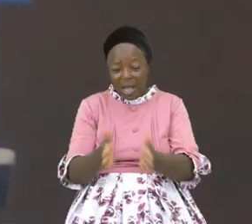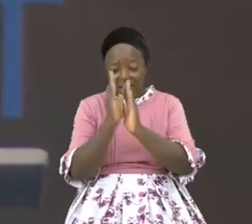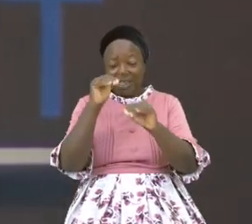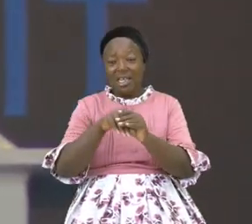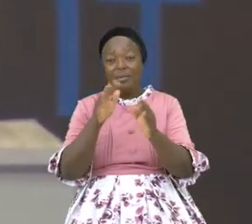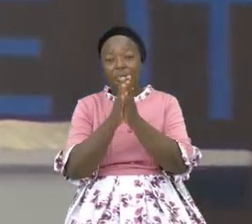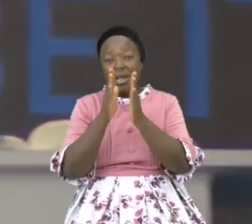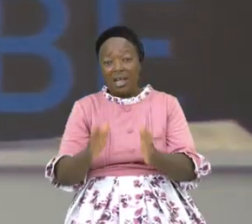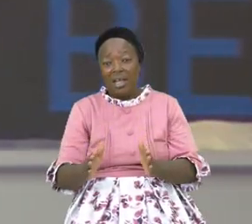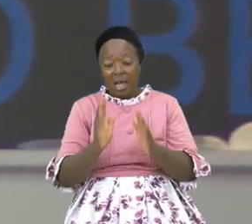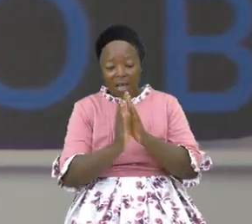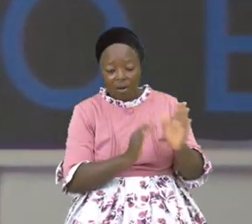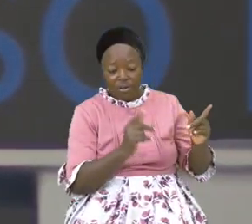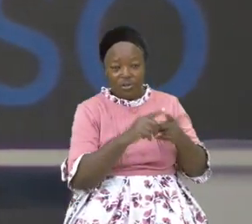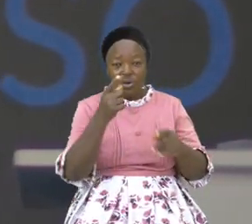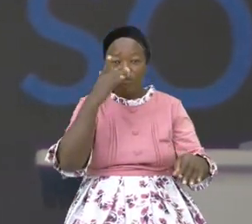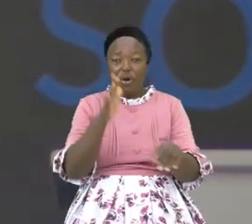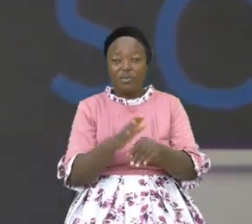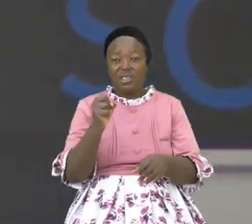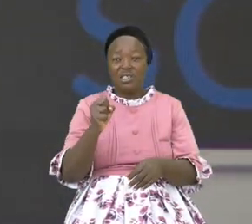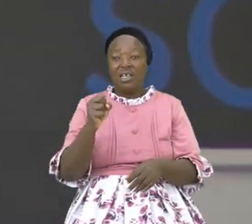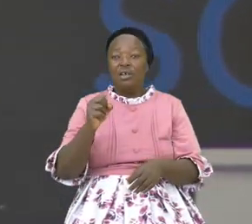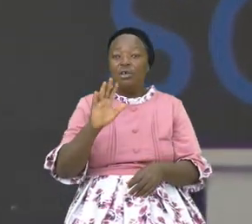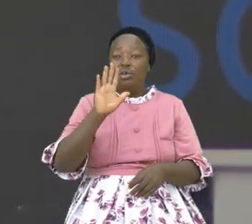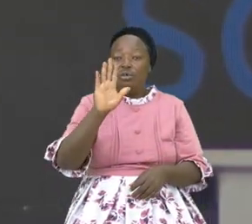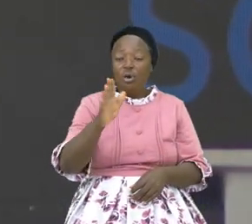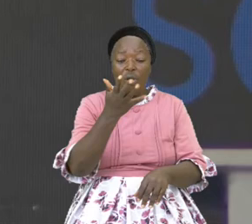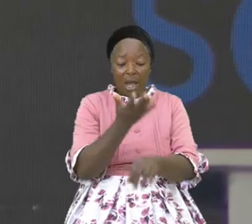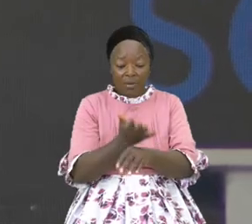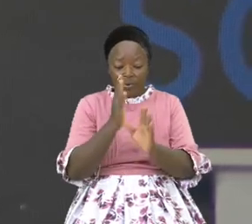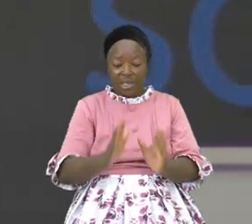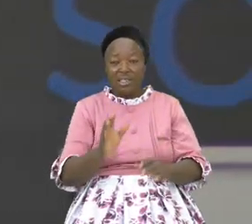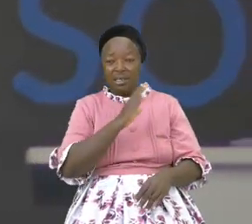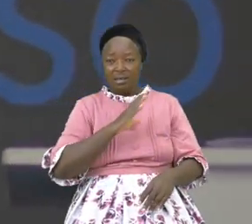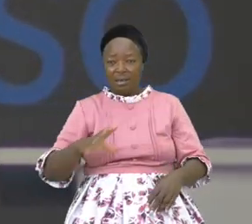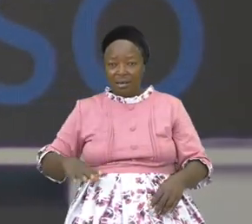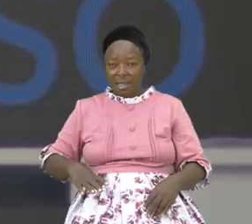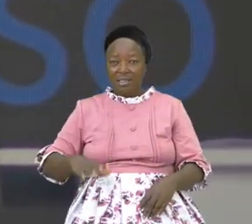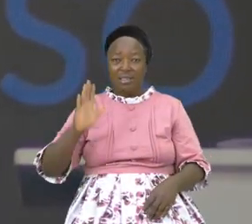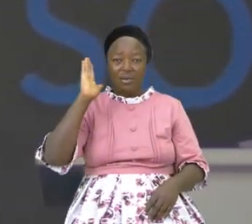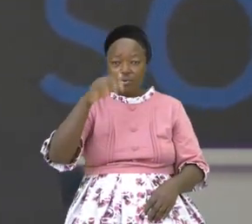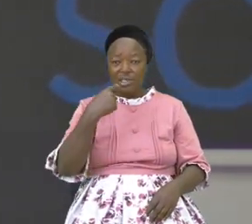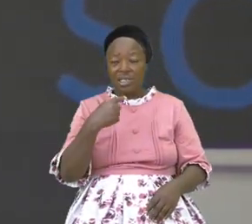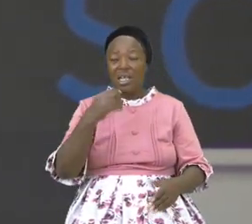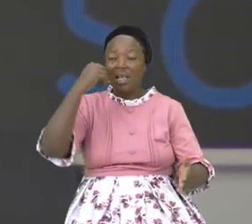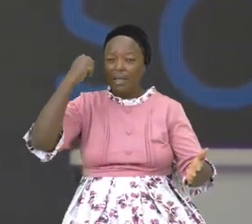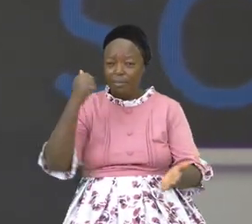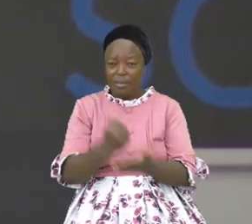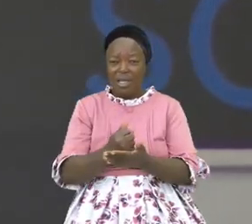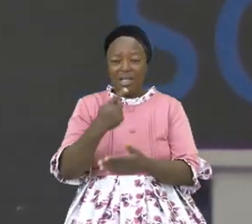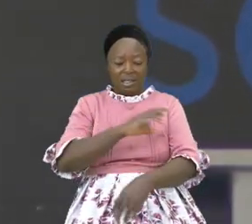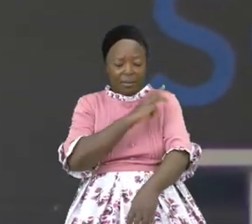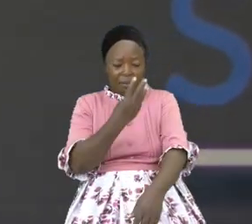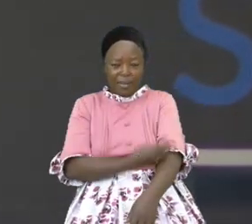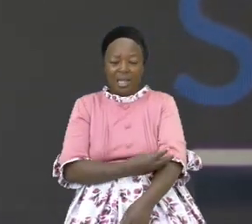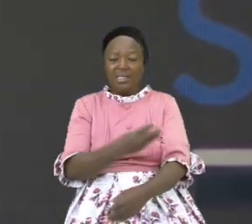prayer, according to the promises, your advocate Christ will say amen. The mighty